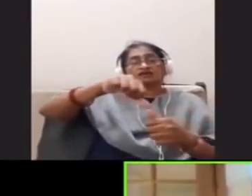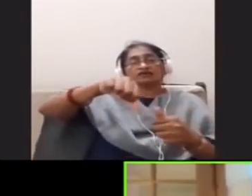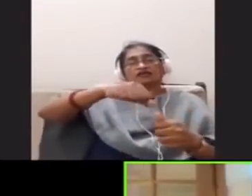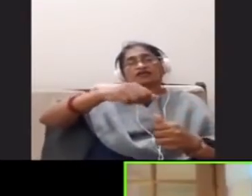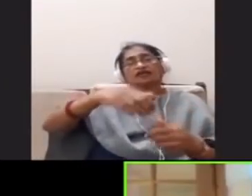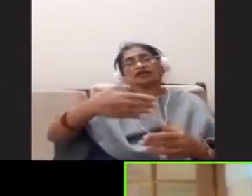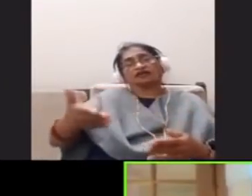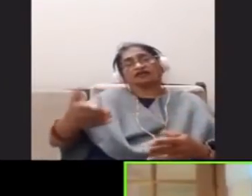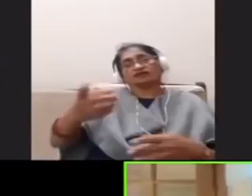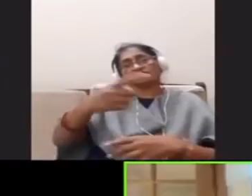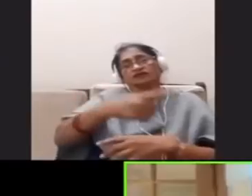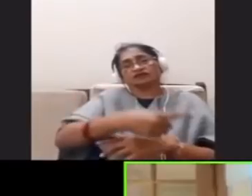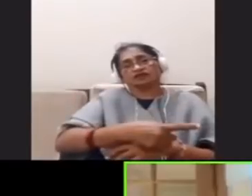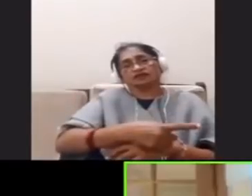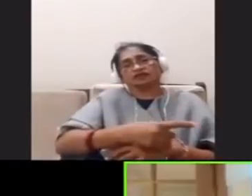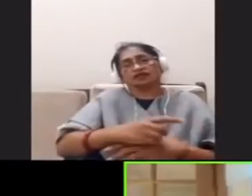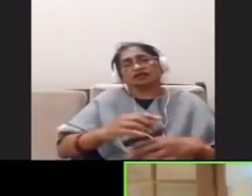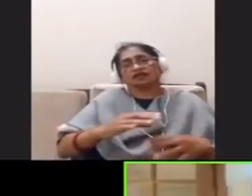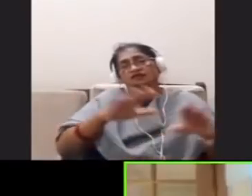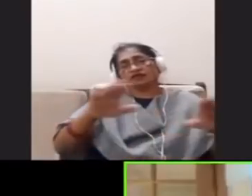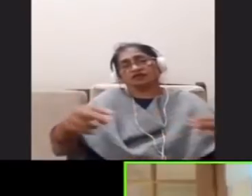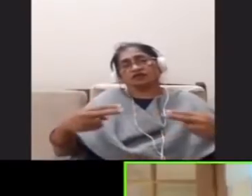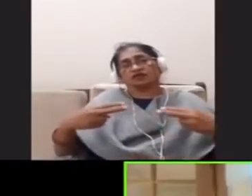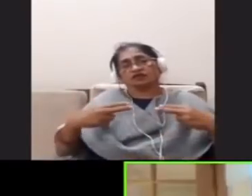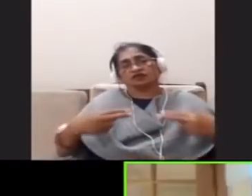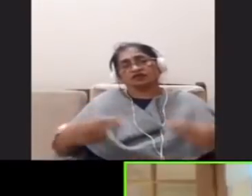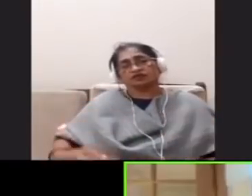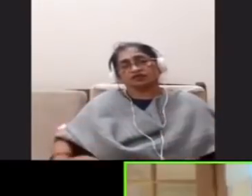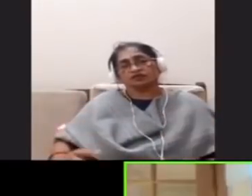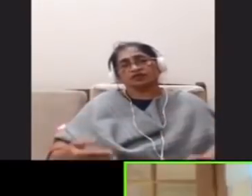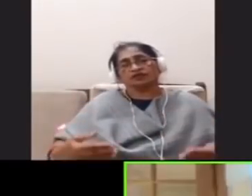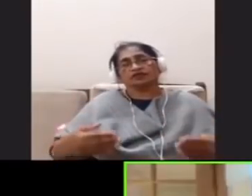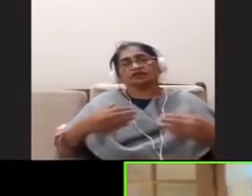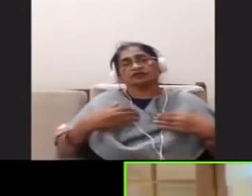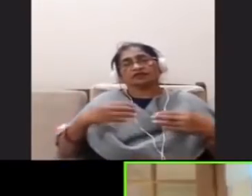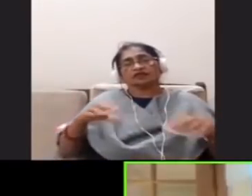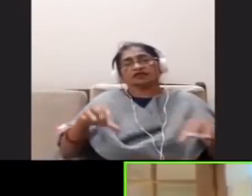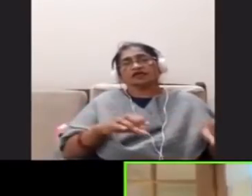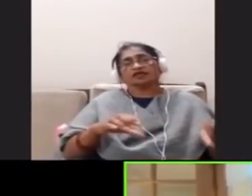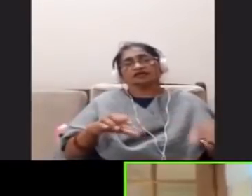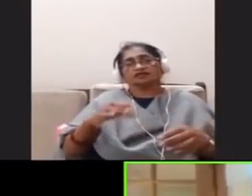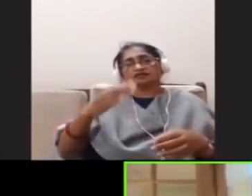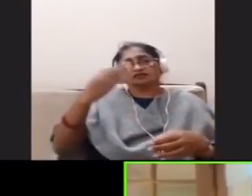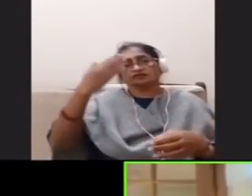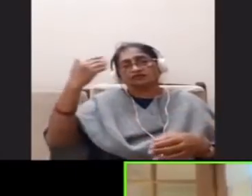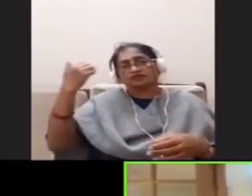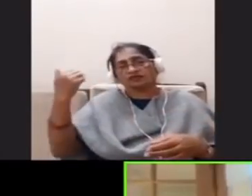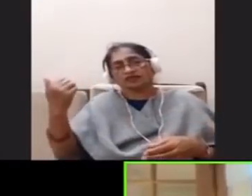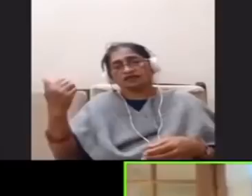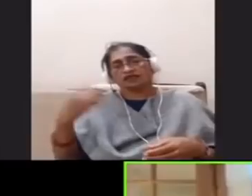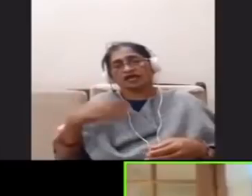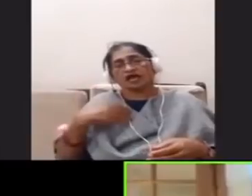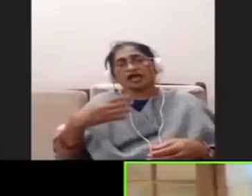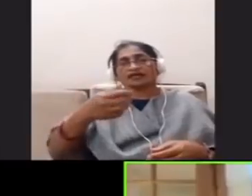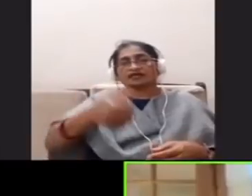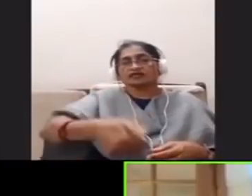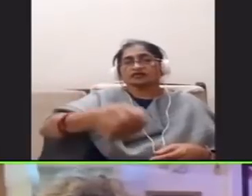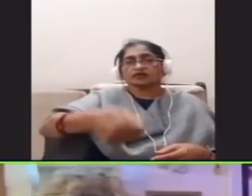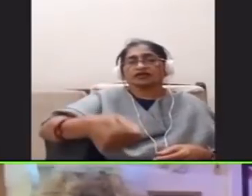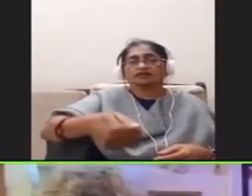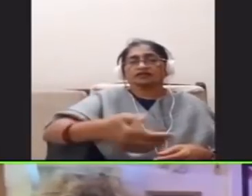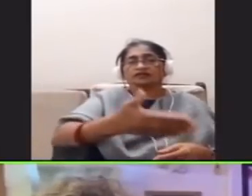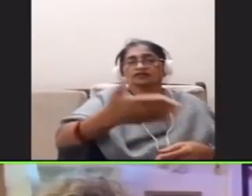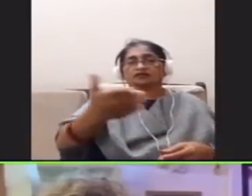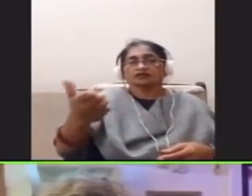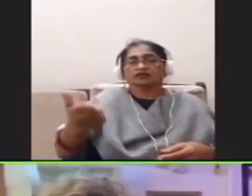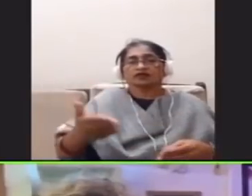all human, and I think sometimes we actually forget that. So I really congratulate you on this. It's